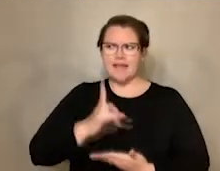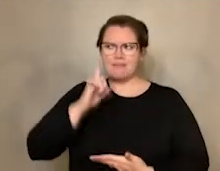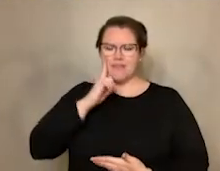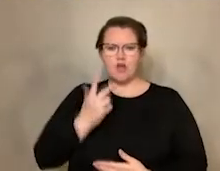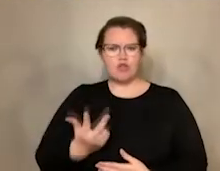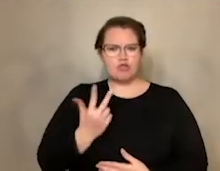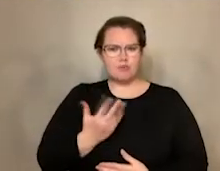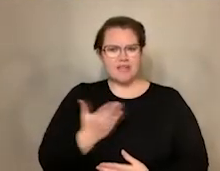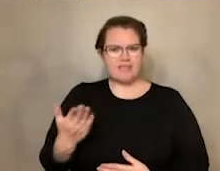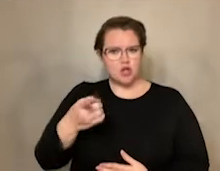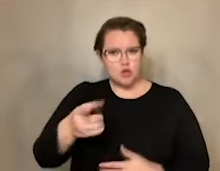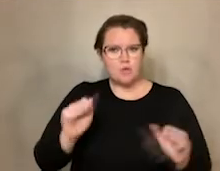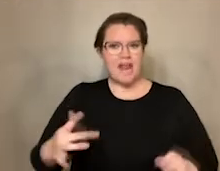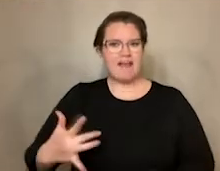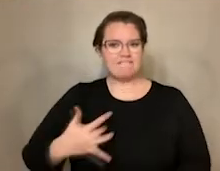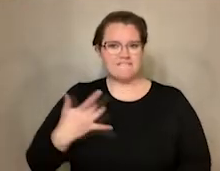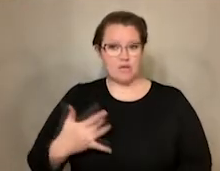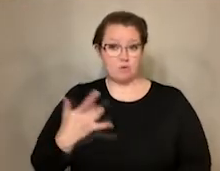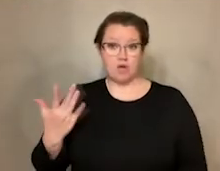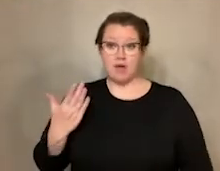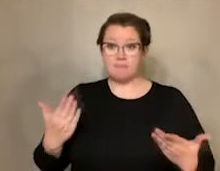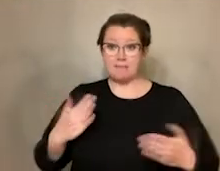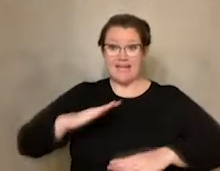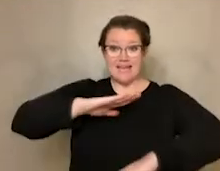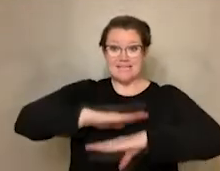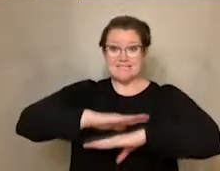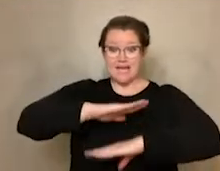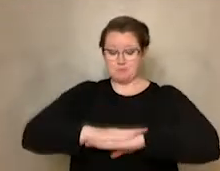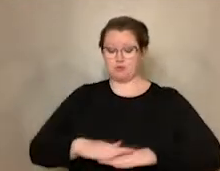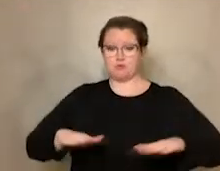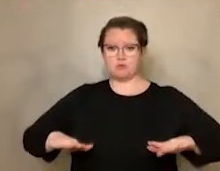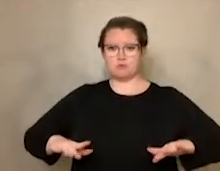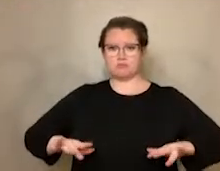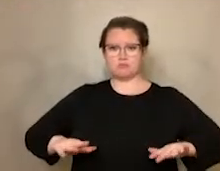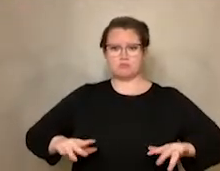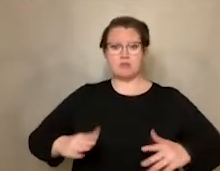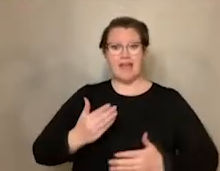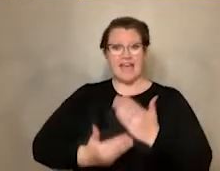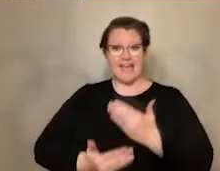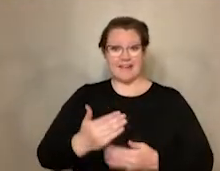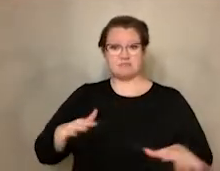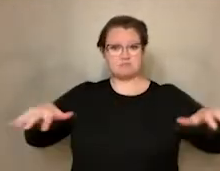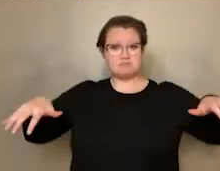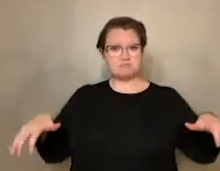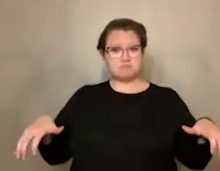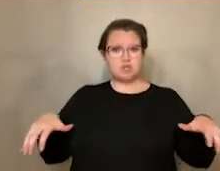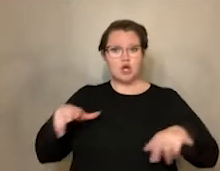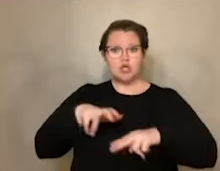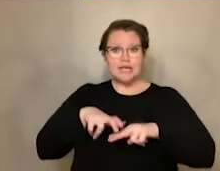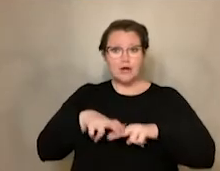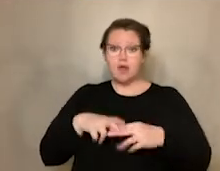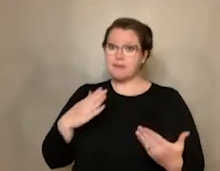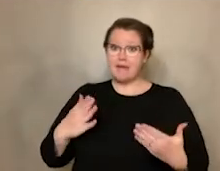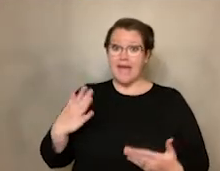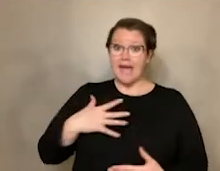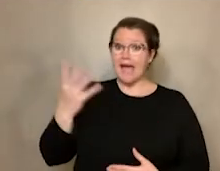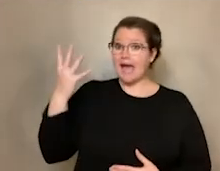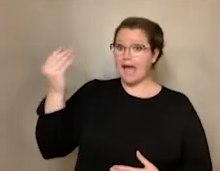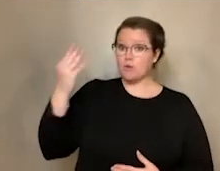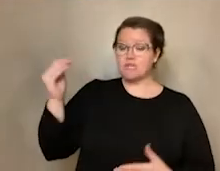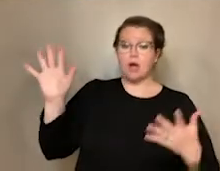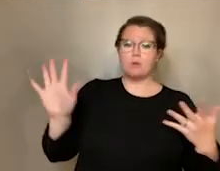having things that are worries going through your mind and you want a way to try to solve those and deal with them so that you can continue and have a great day.